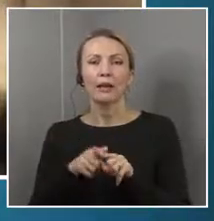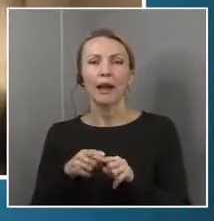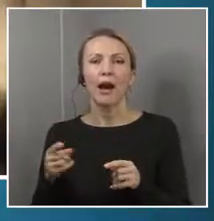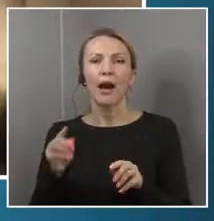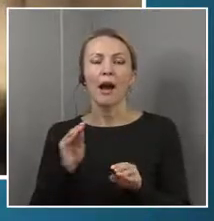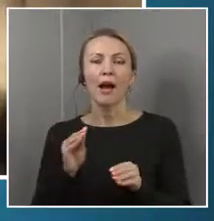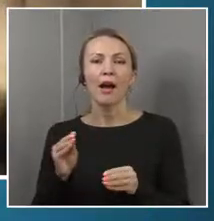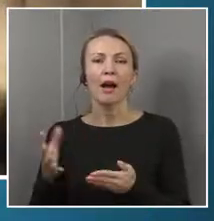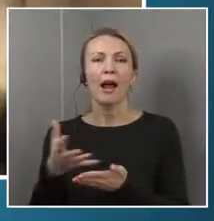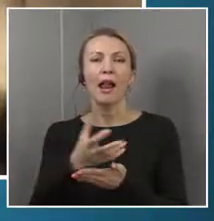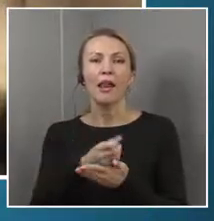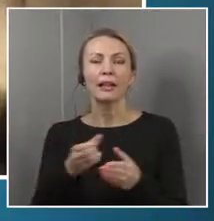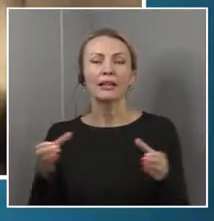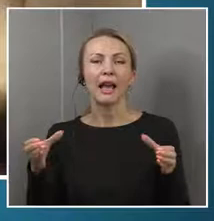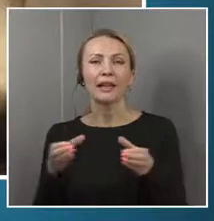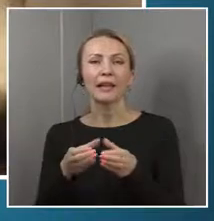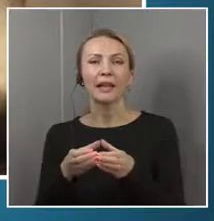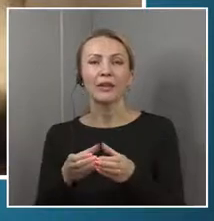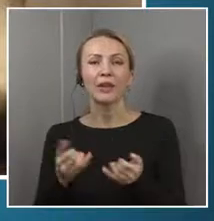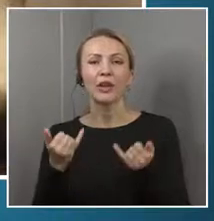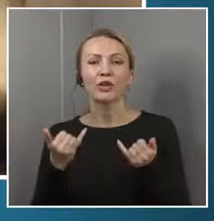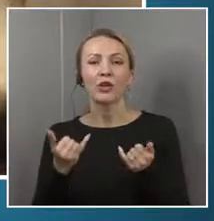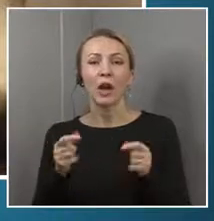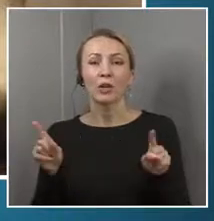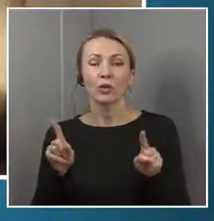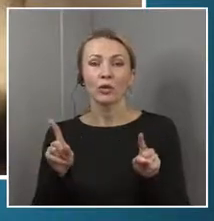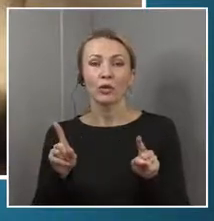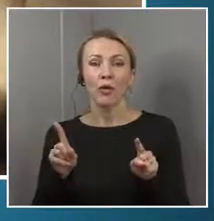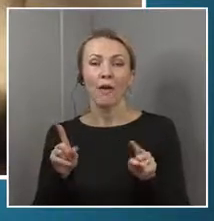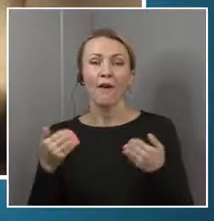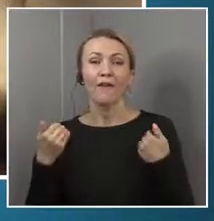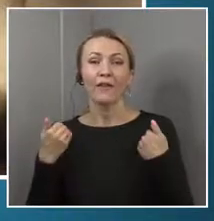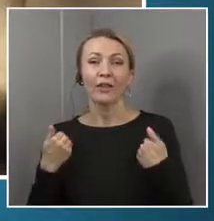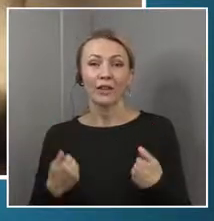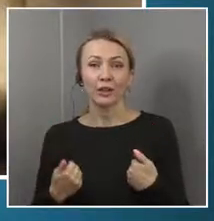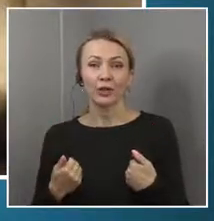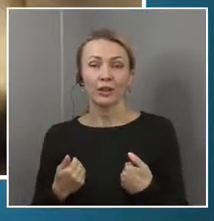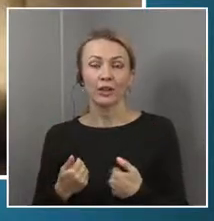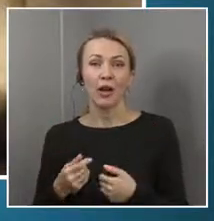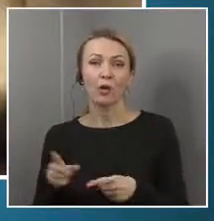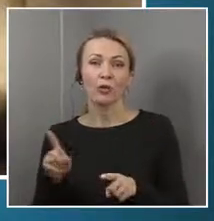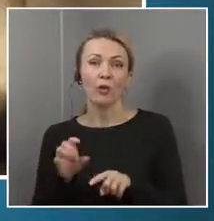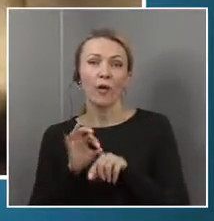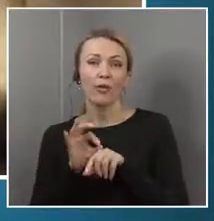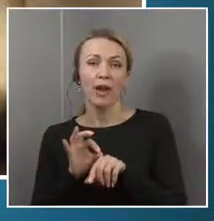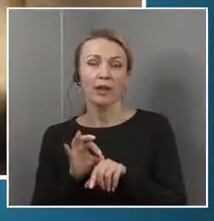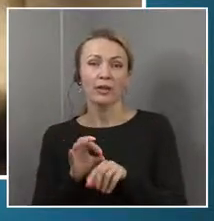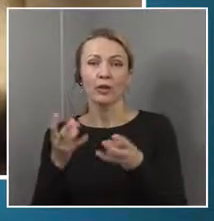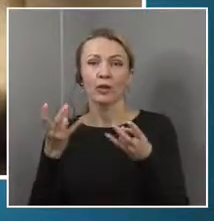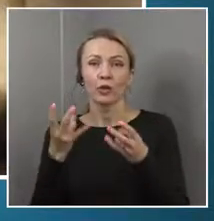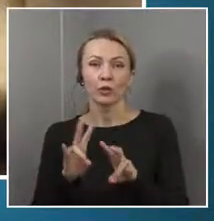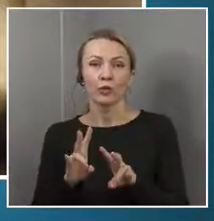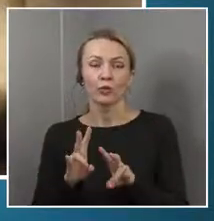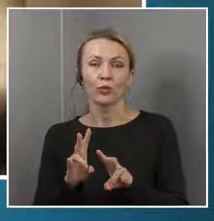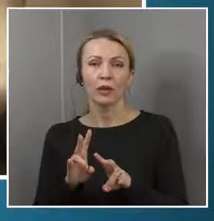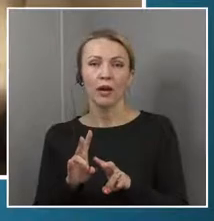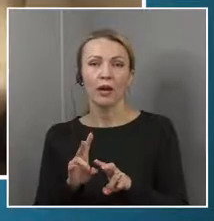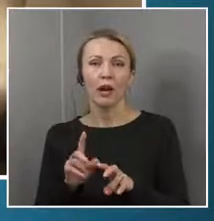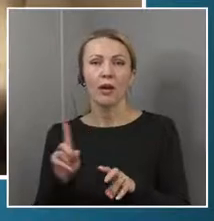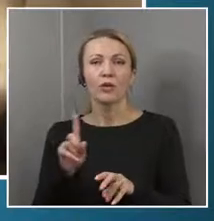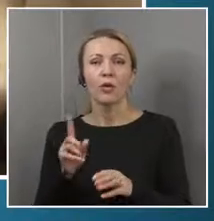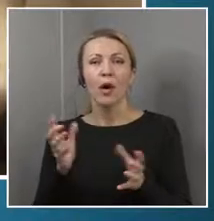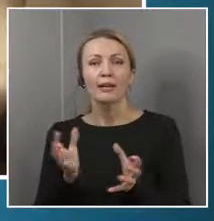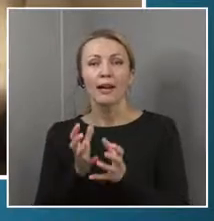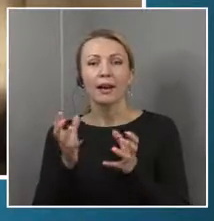an inconvenience. So that is completely different from what we are accustomed to.